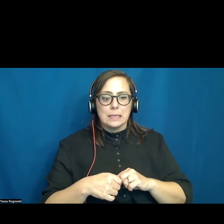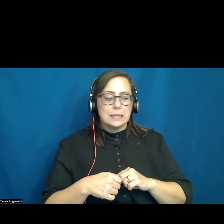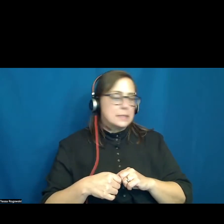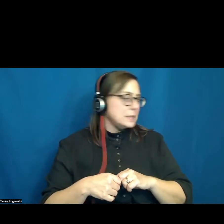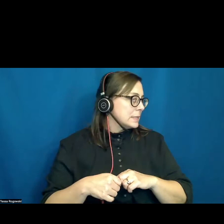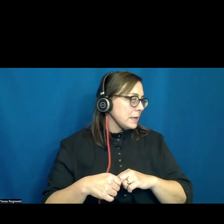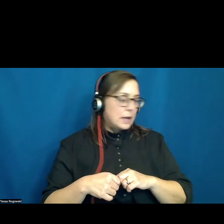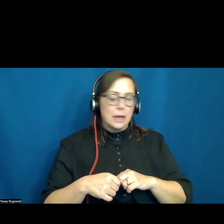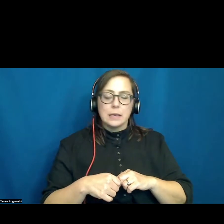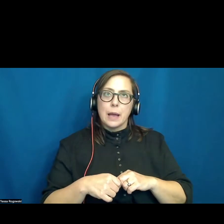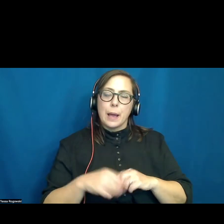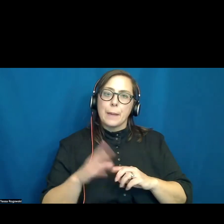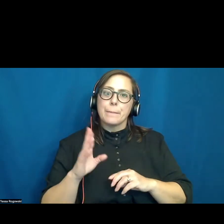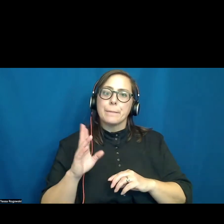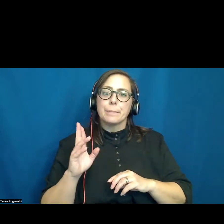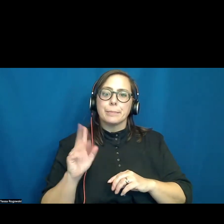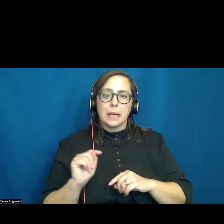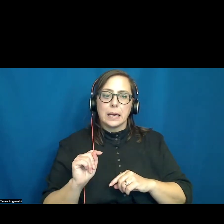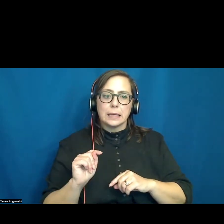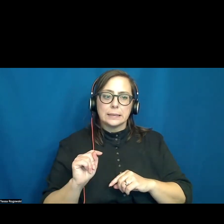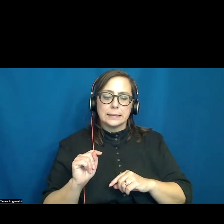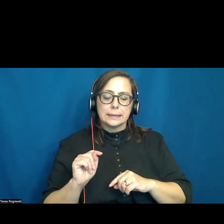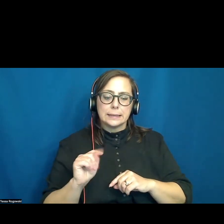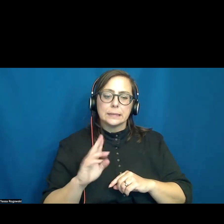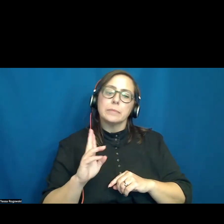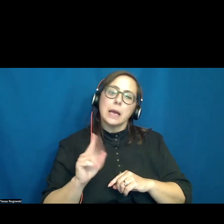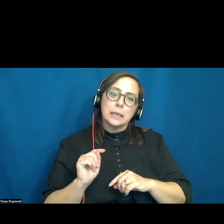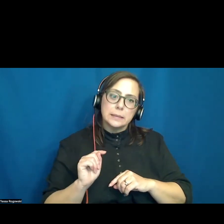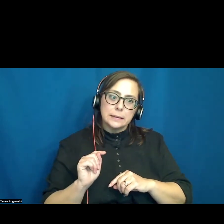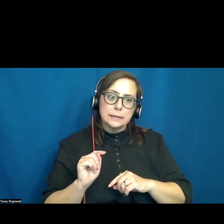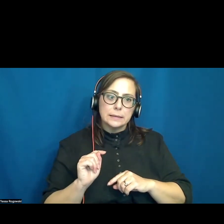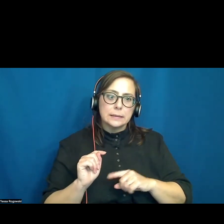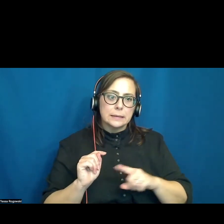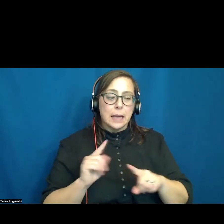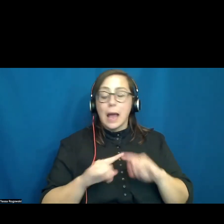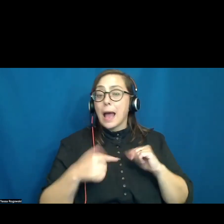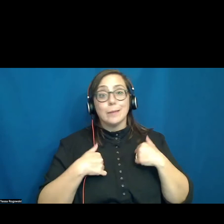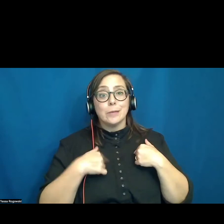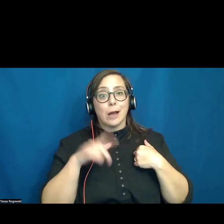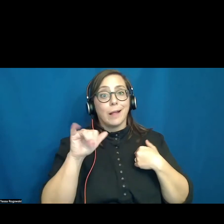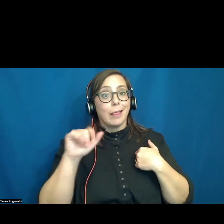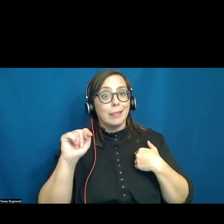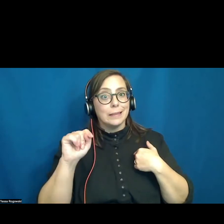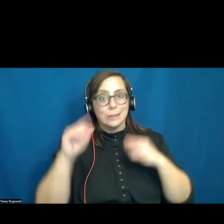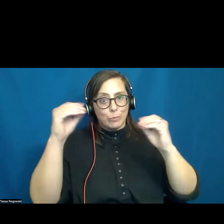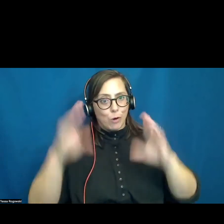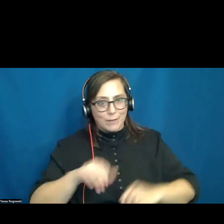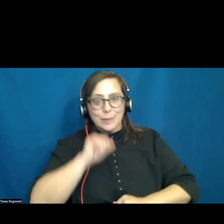But here's where, and I'm not a literature prof, right? But